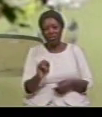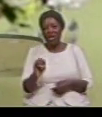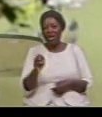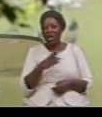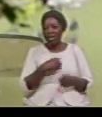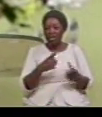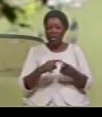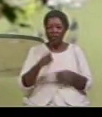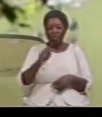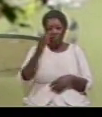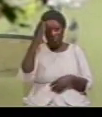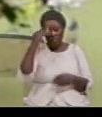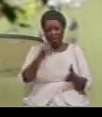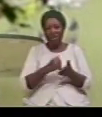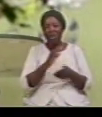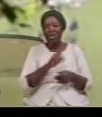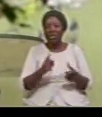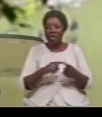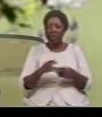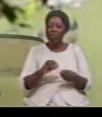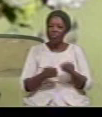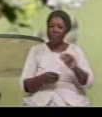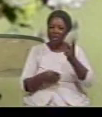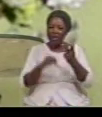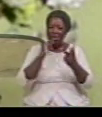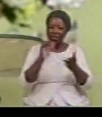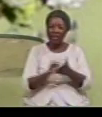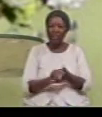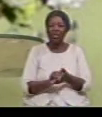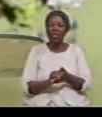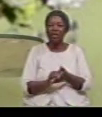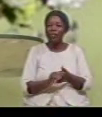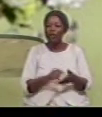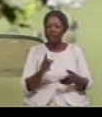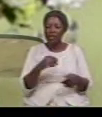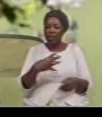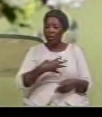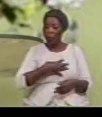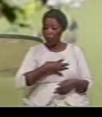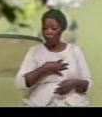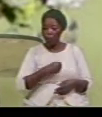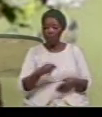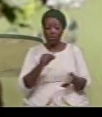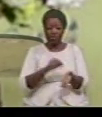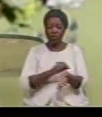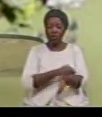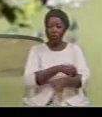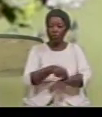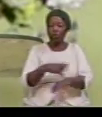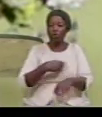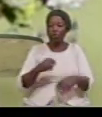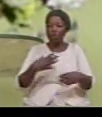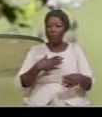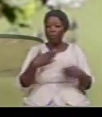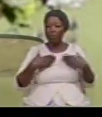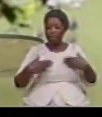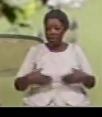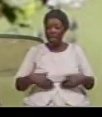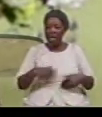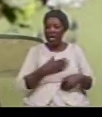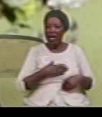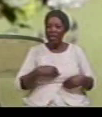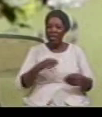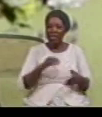is in verse 2. And then number 3, bright spots, white and somewhat reddish. We see this in verse 2 and